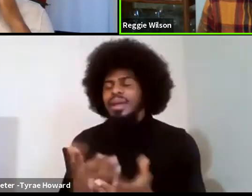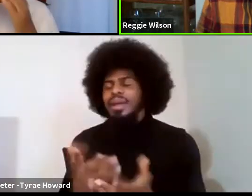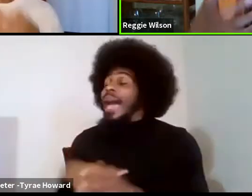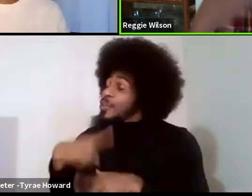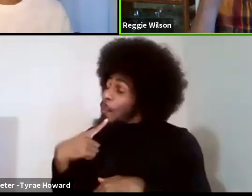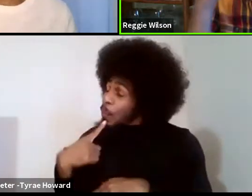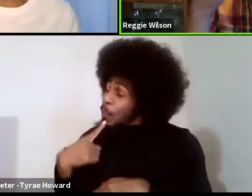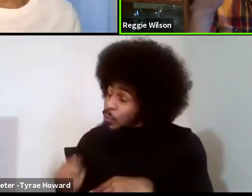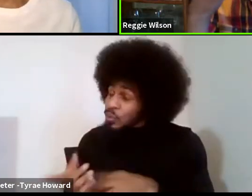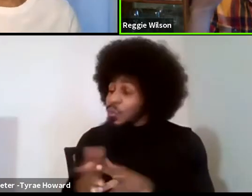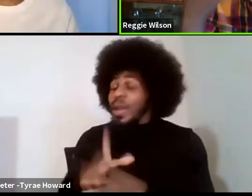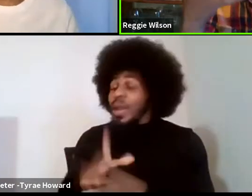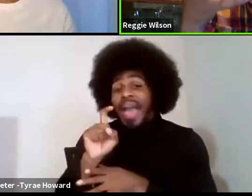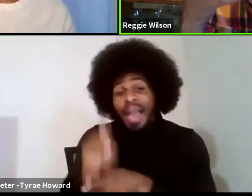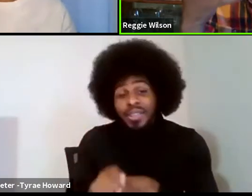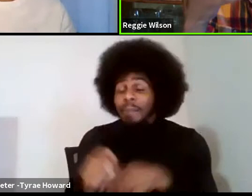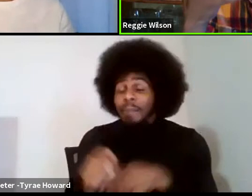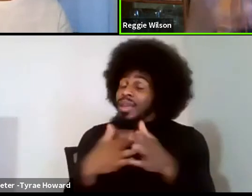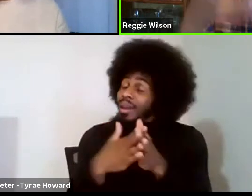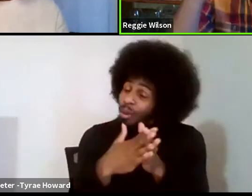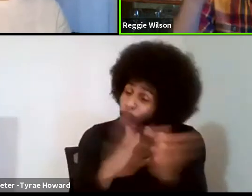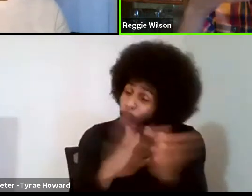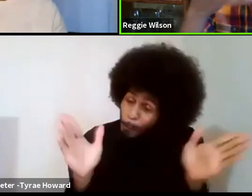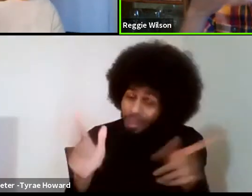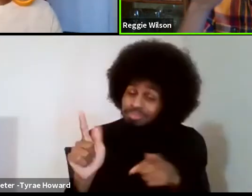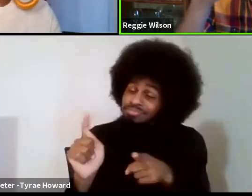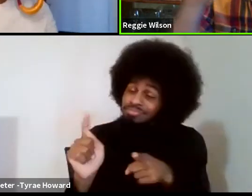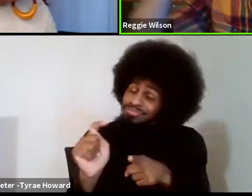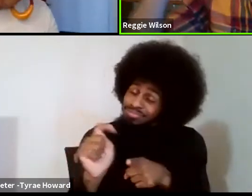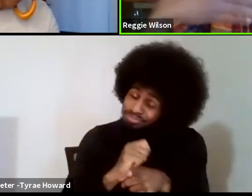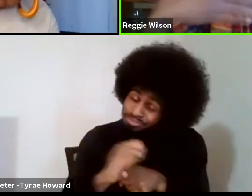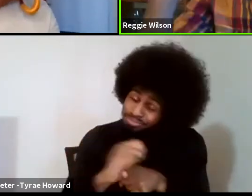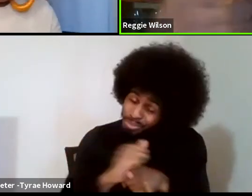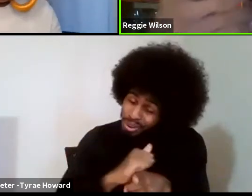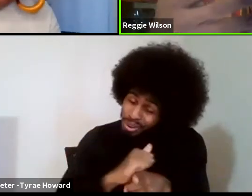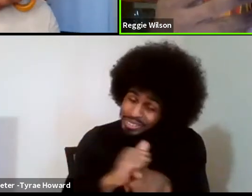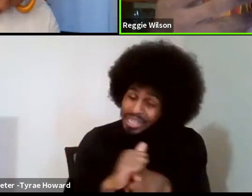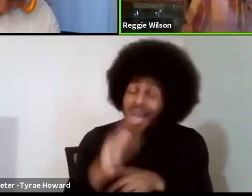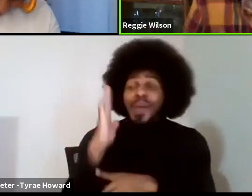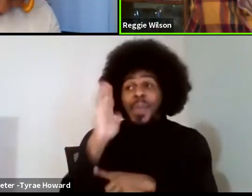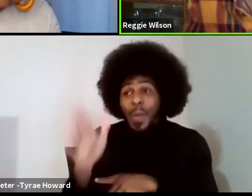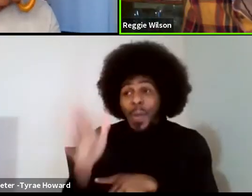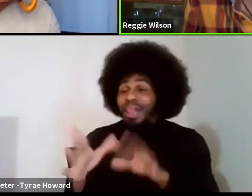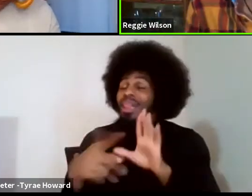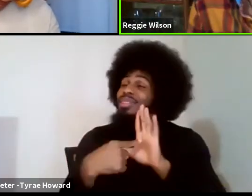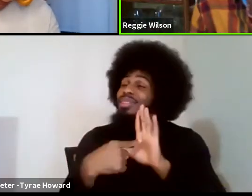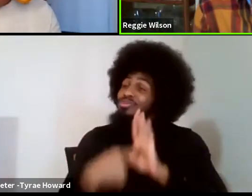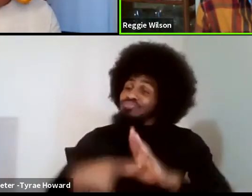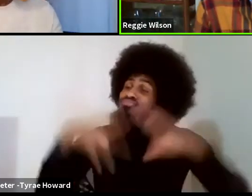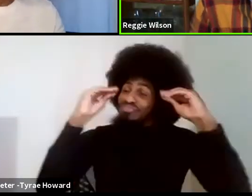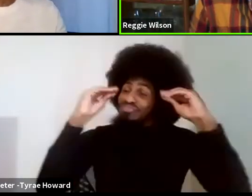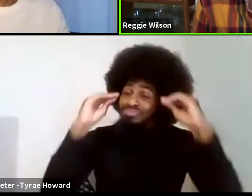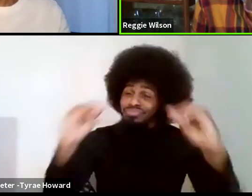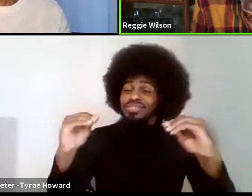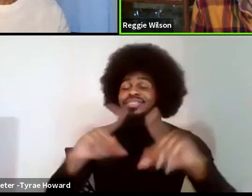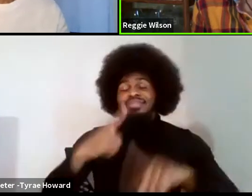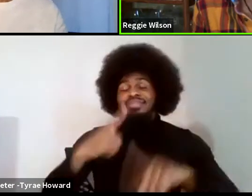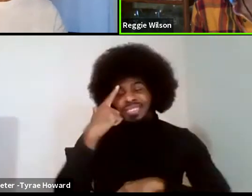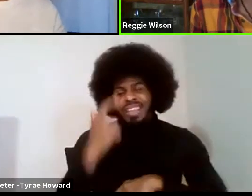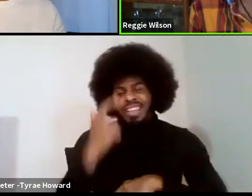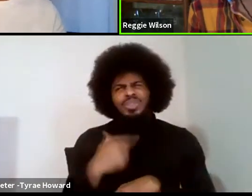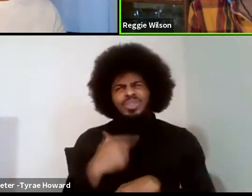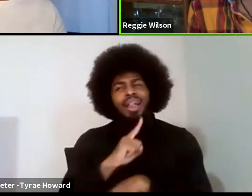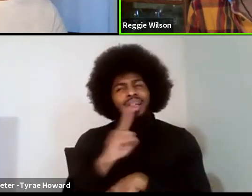format, that it would be an open rehearsal where I would teach you, because it's really just about